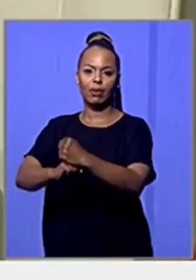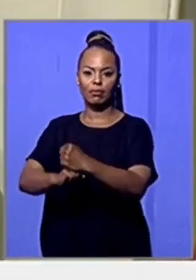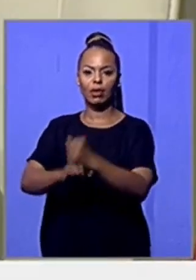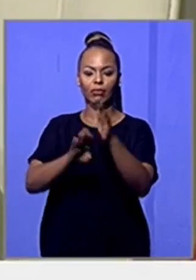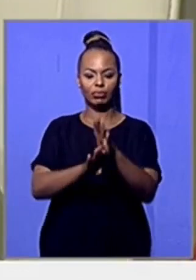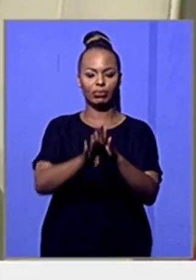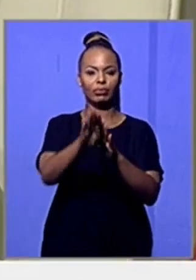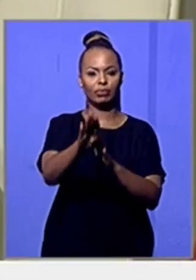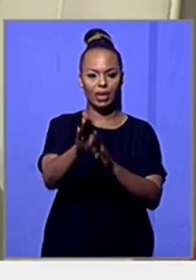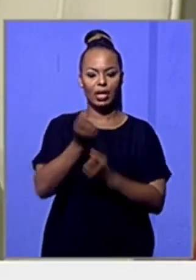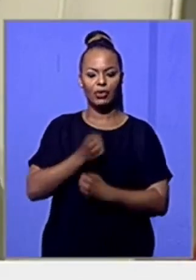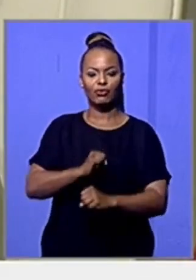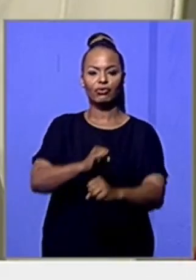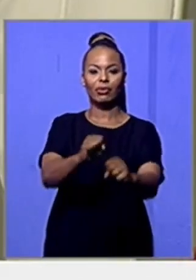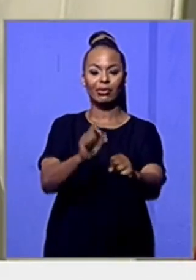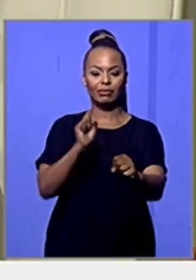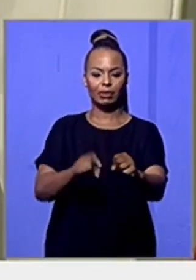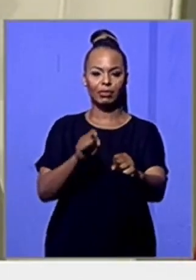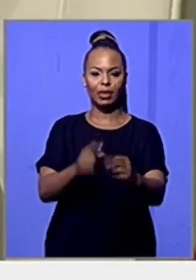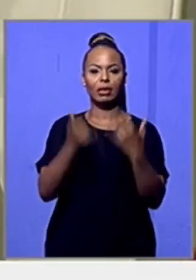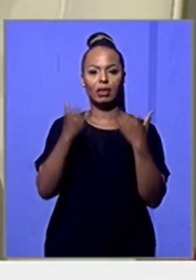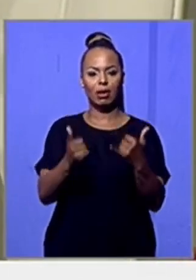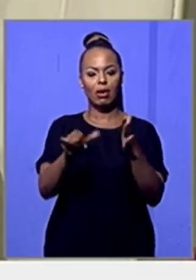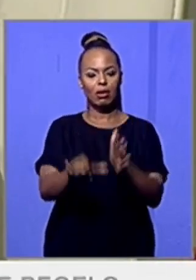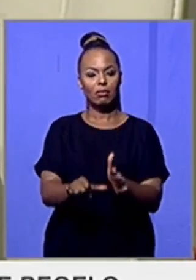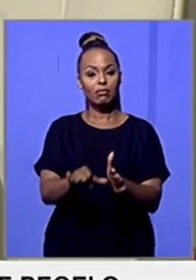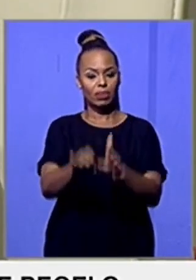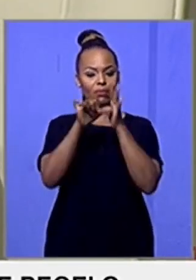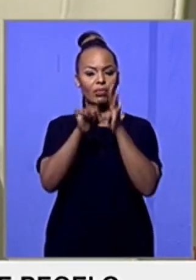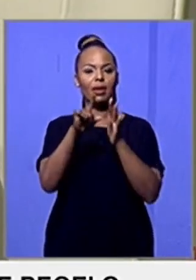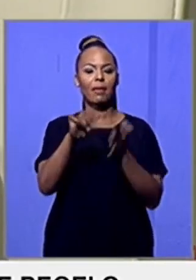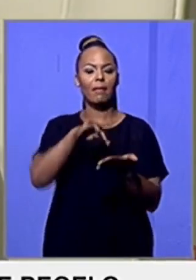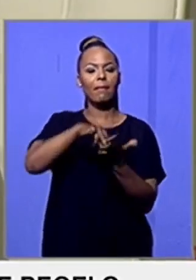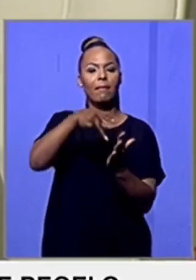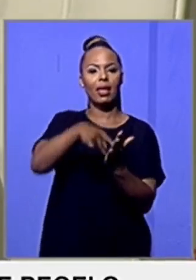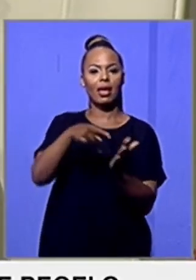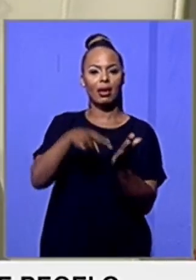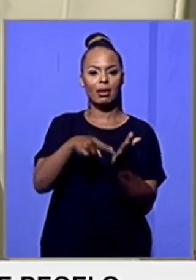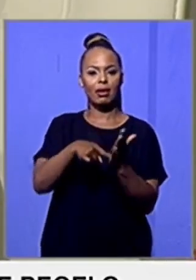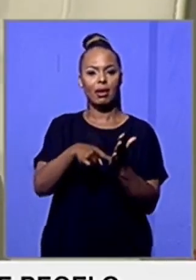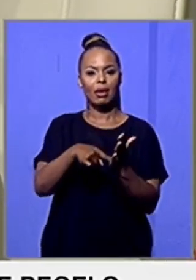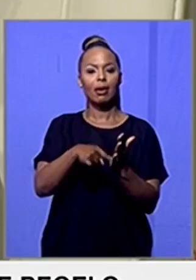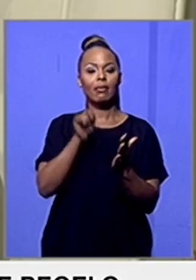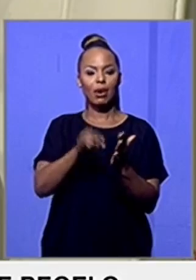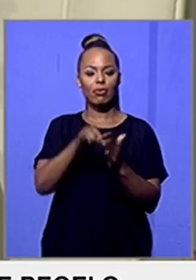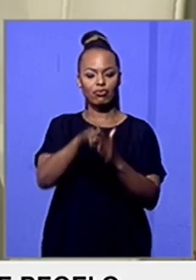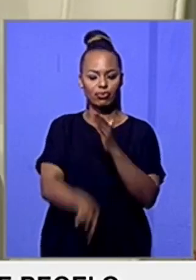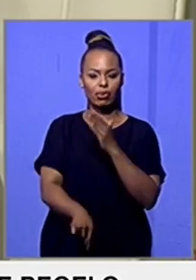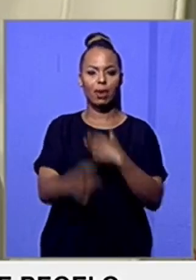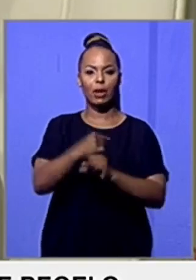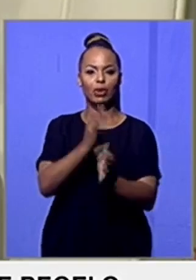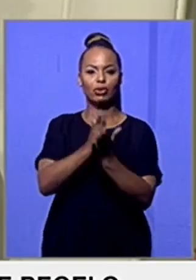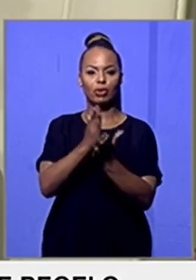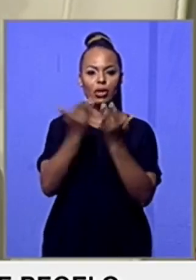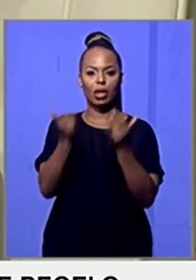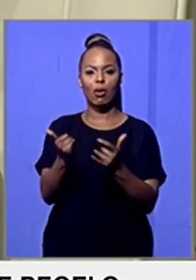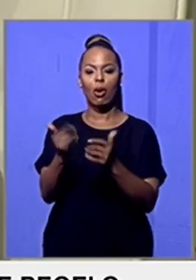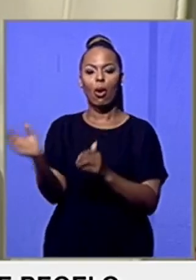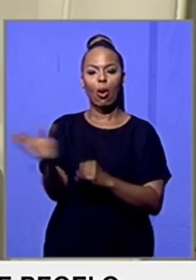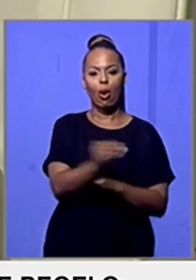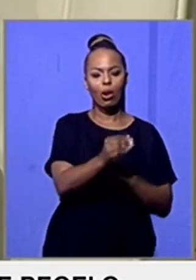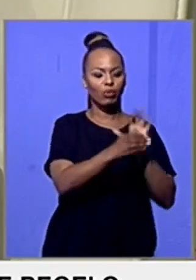airlift strategy will be a comprehensive plan to make sure that we have air connection between